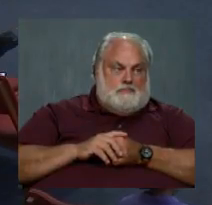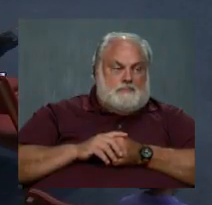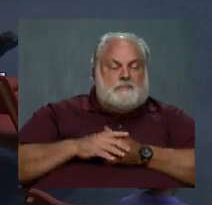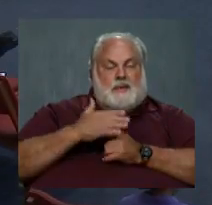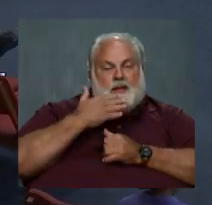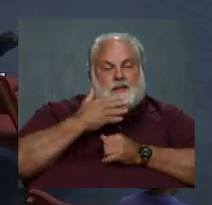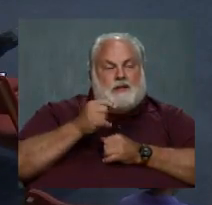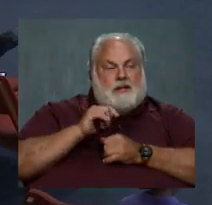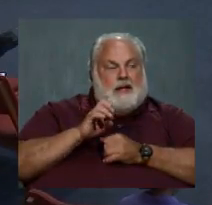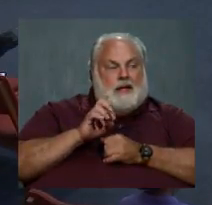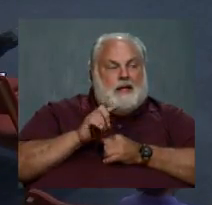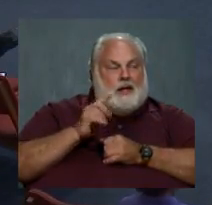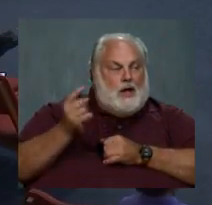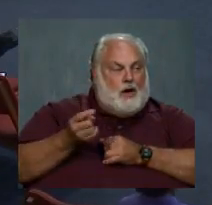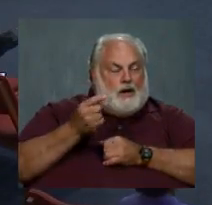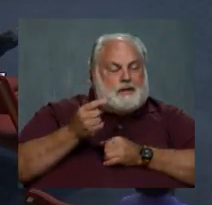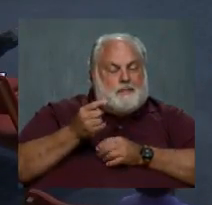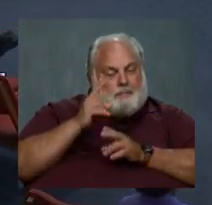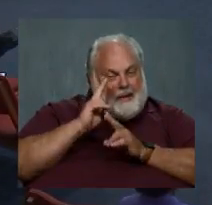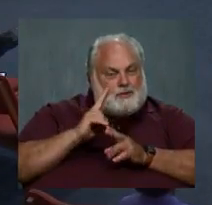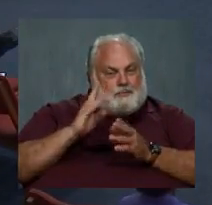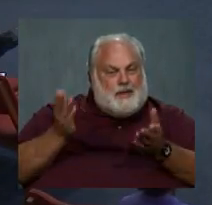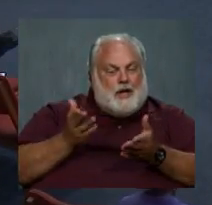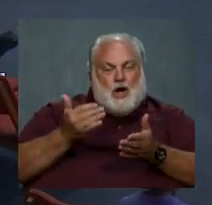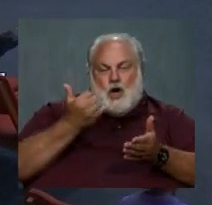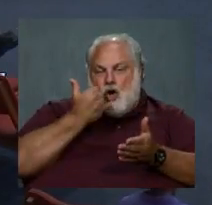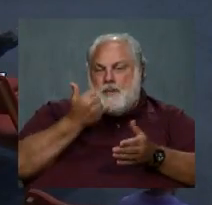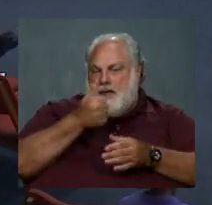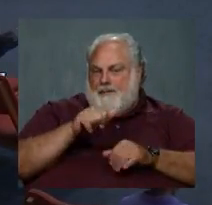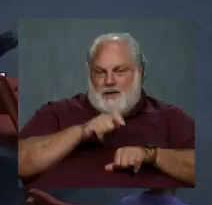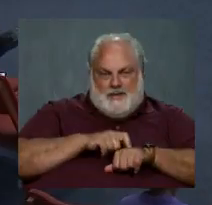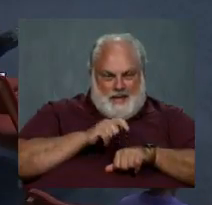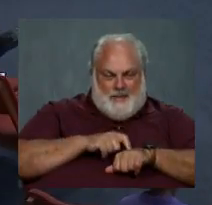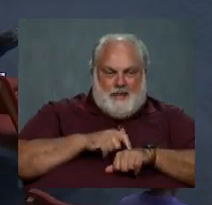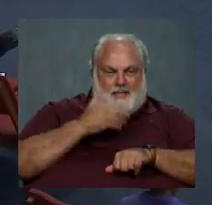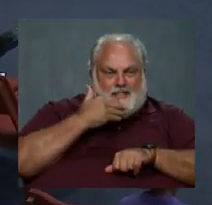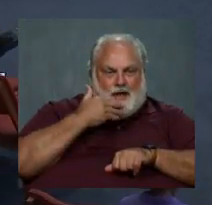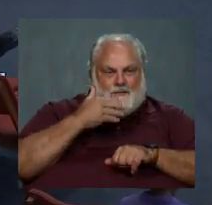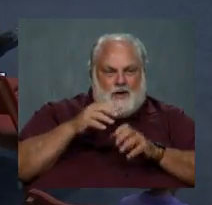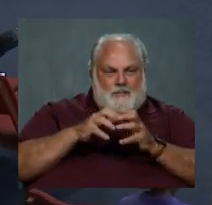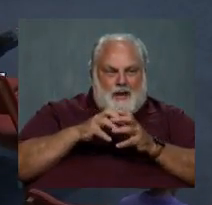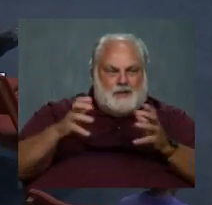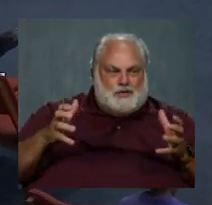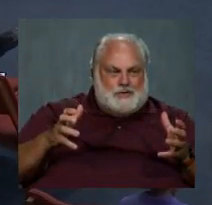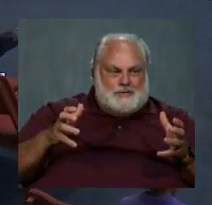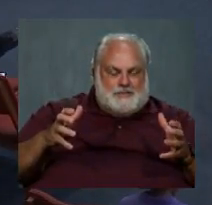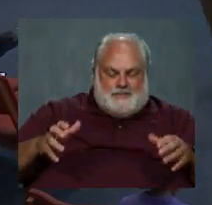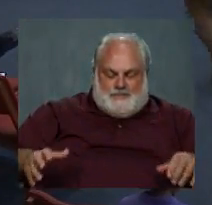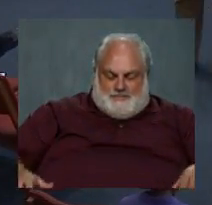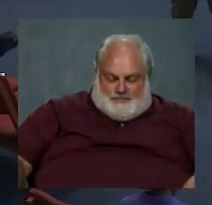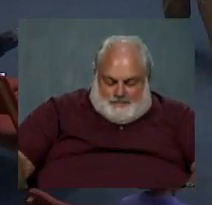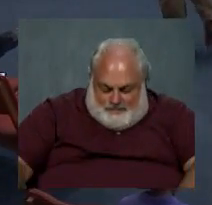Thank you, Tad. Always a pleasure to be here. Don't hesitate to call me if you need anything. Thank you all very much. Very good.